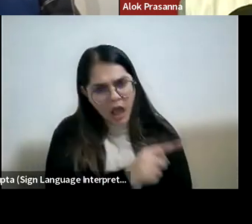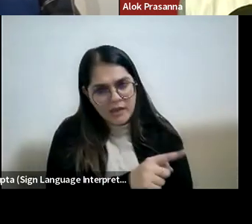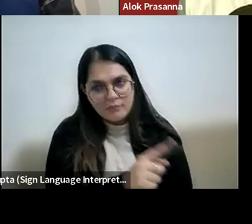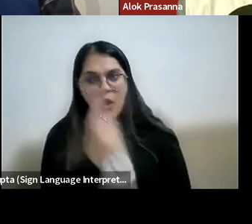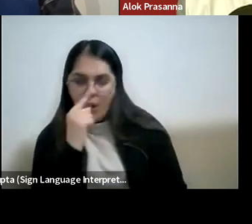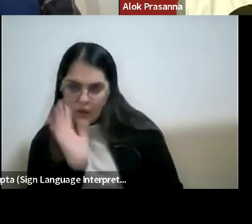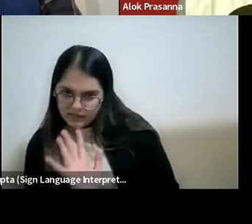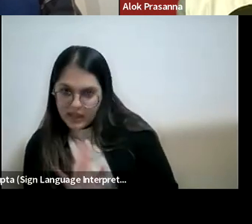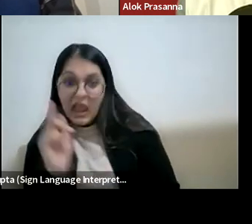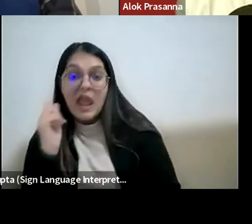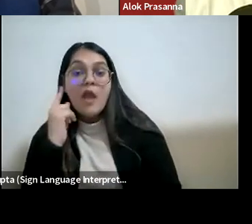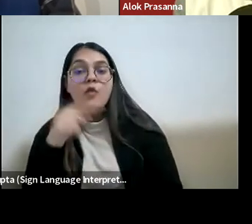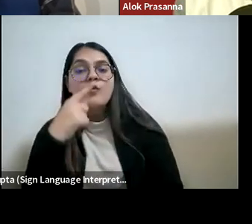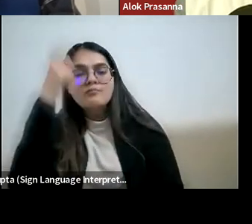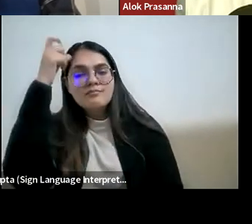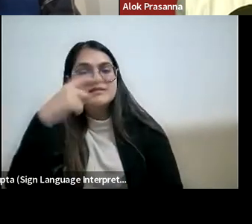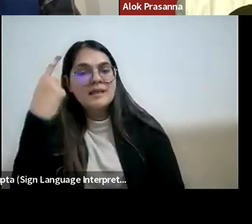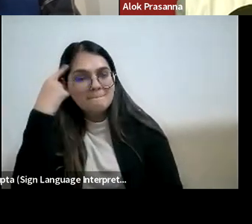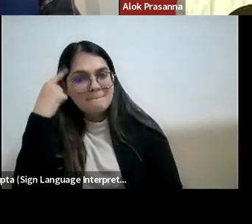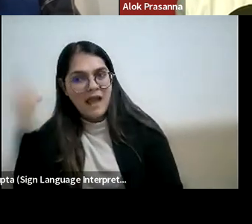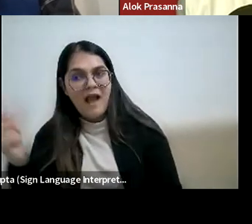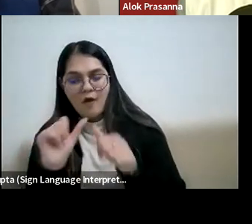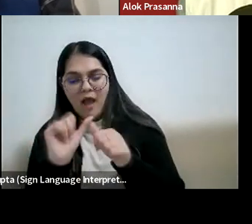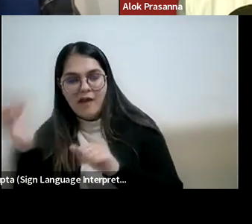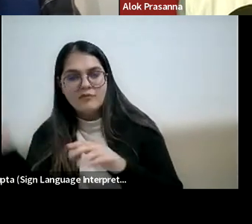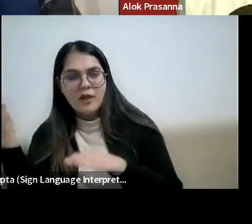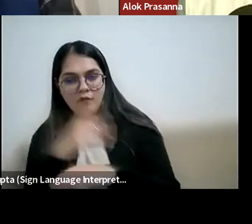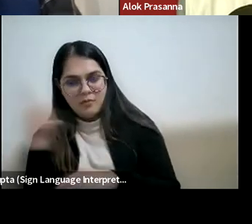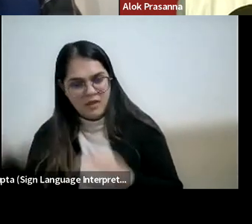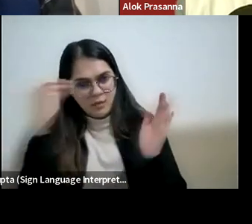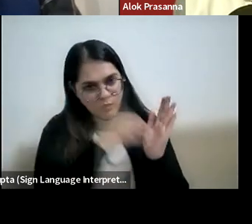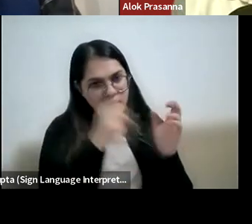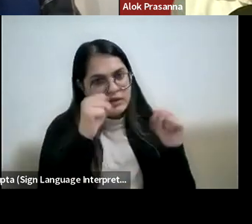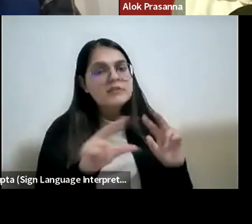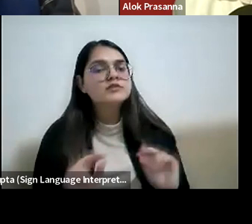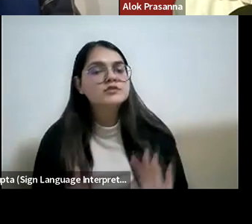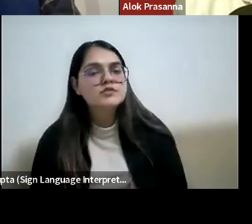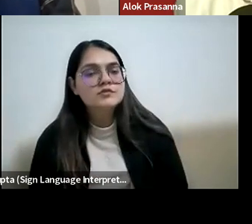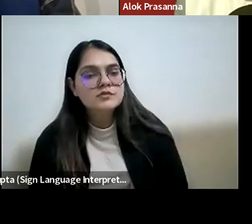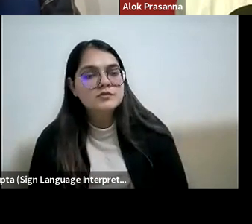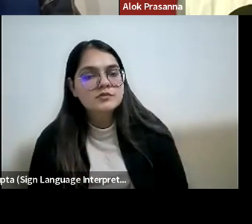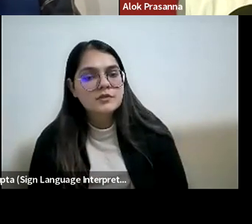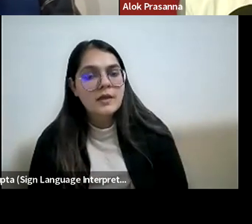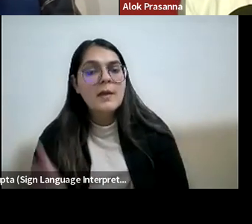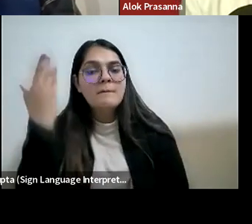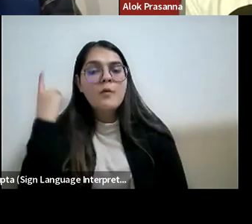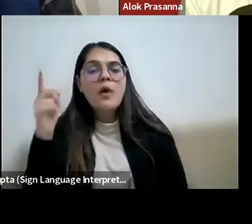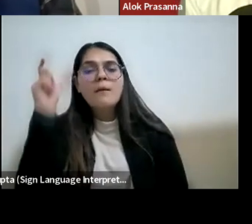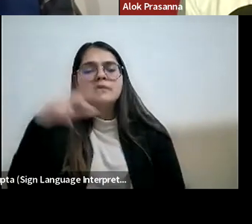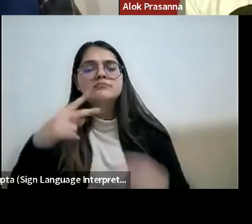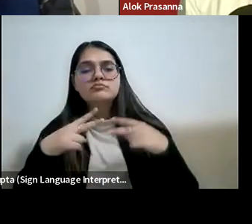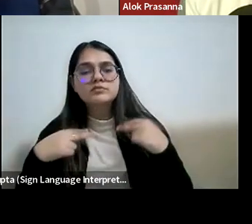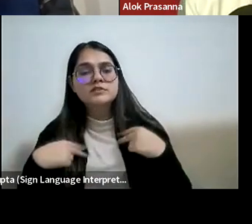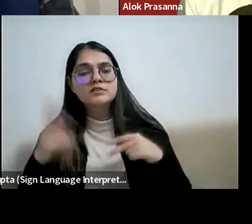and black women as well? Now you are also aware of what Justice Kalia, the late Justice Kalia, led as